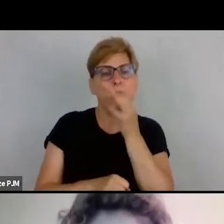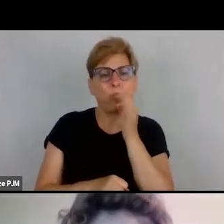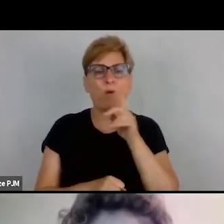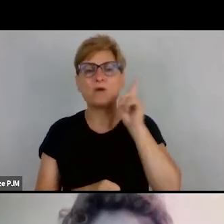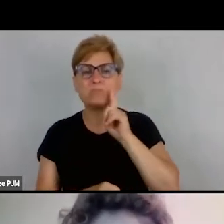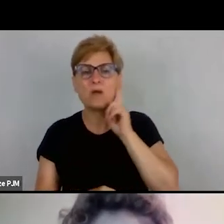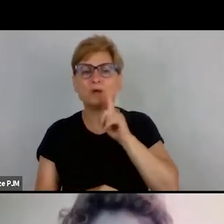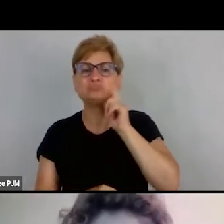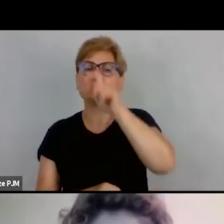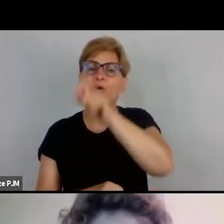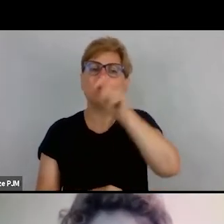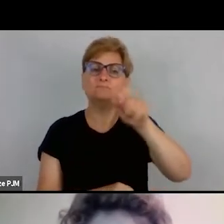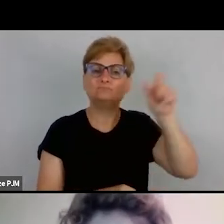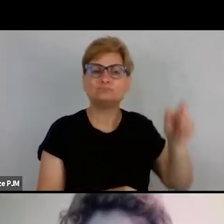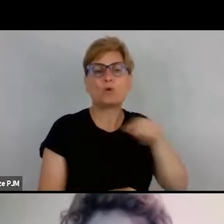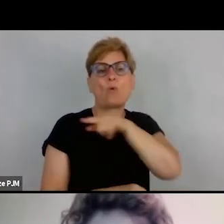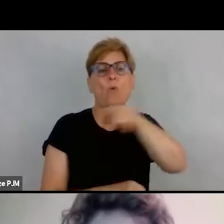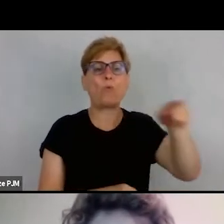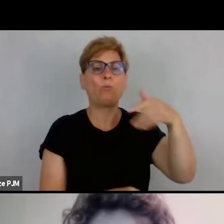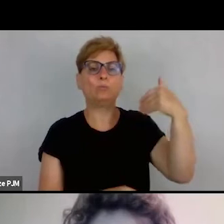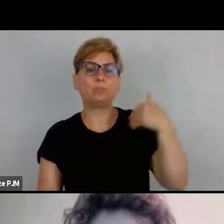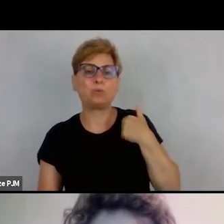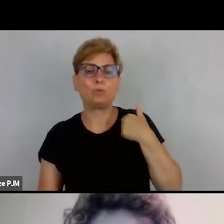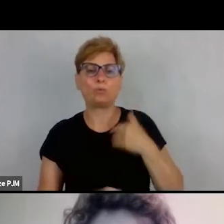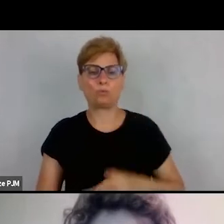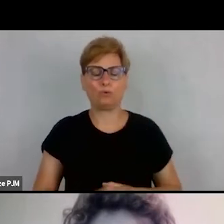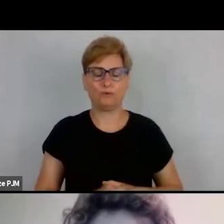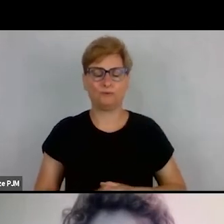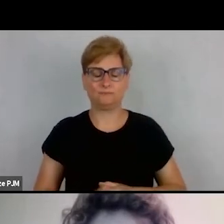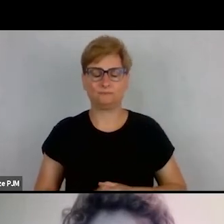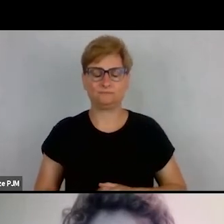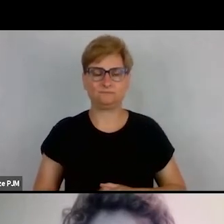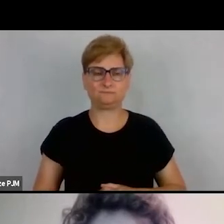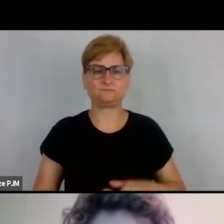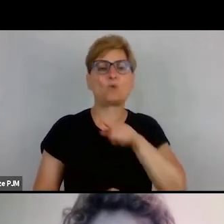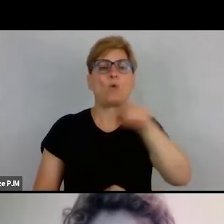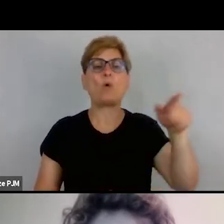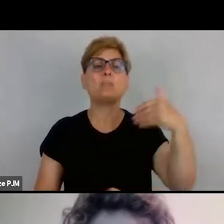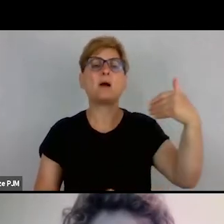work. But of course, upon reflection,